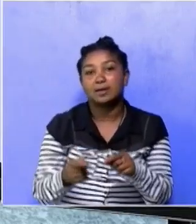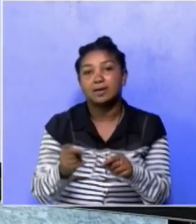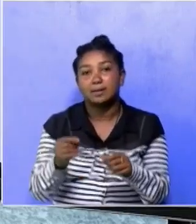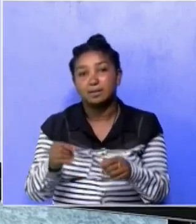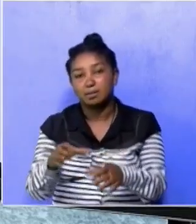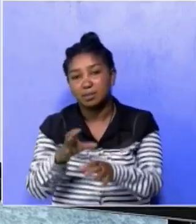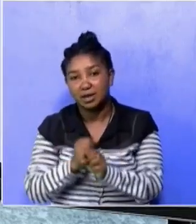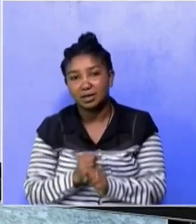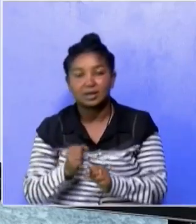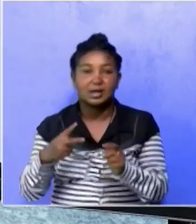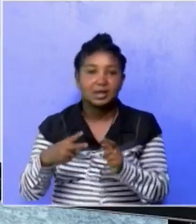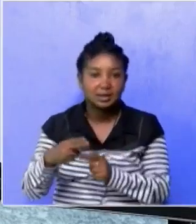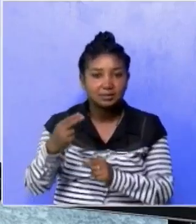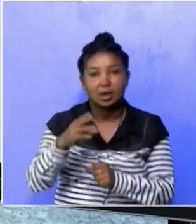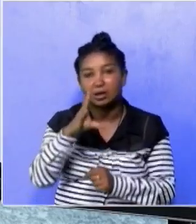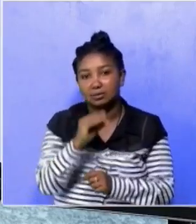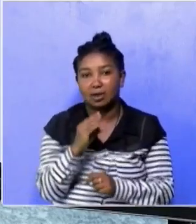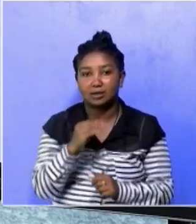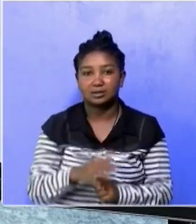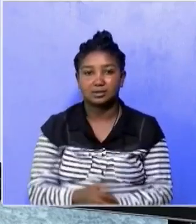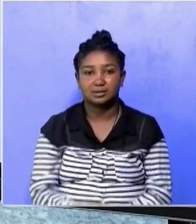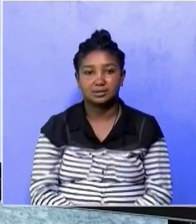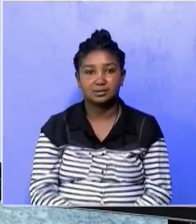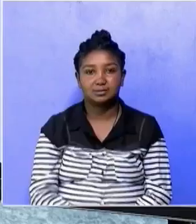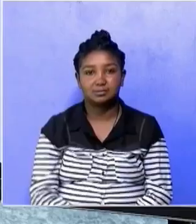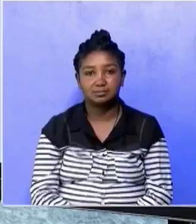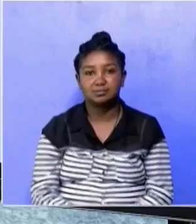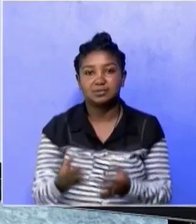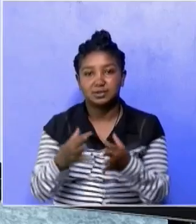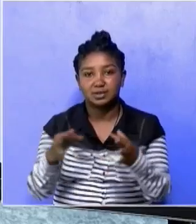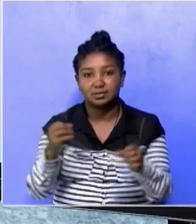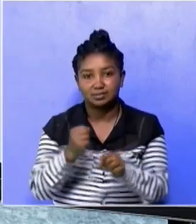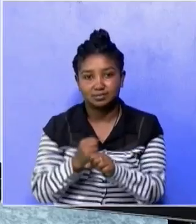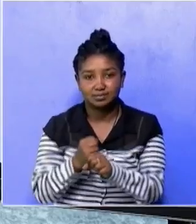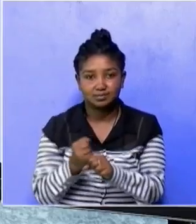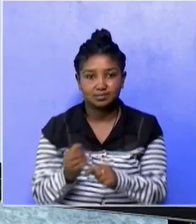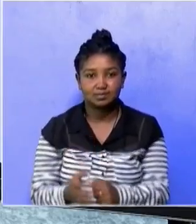kid, tick, tock. Let's make sentences.